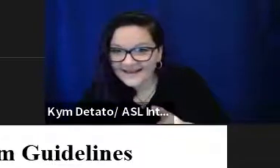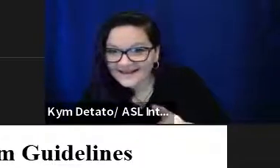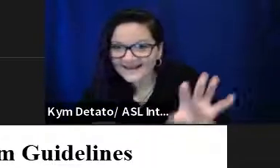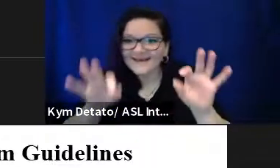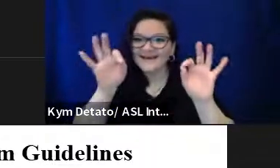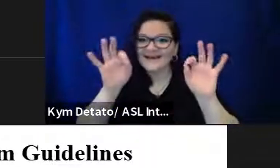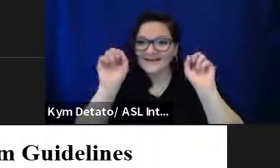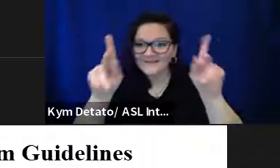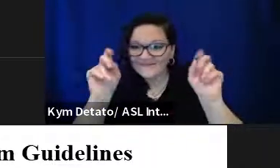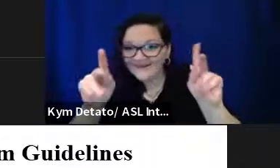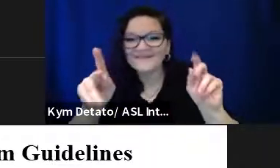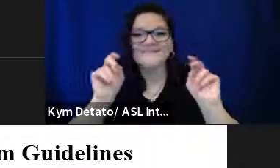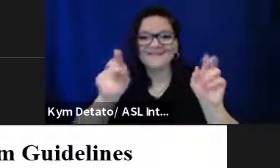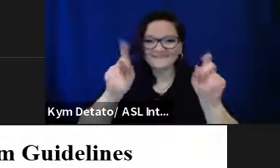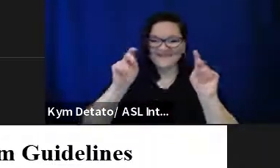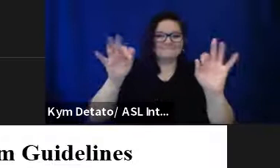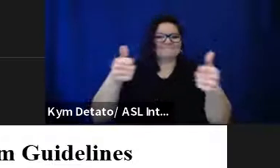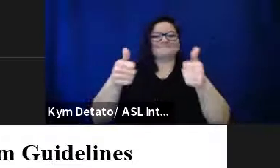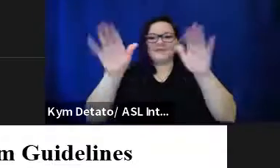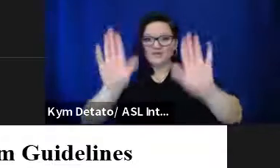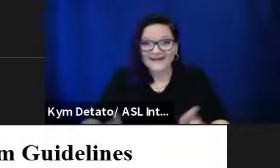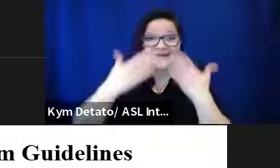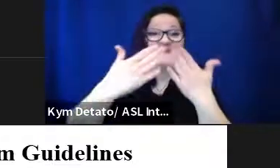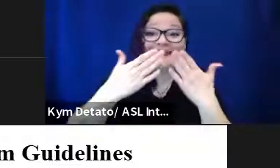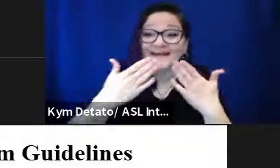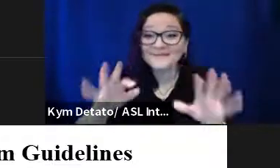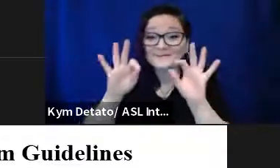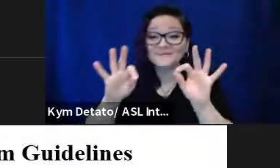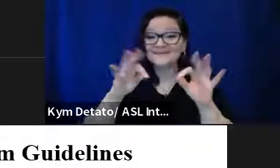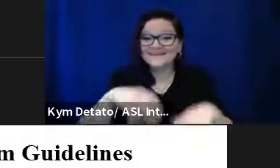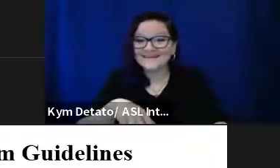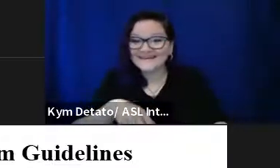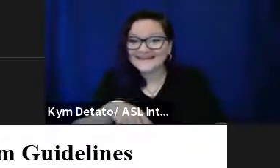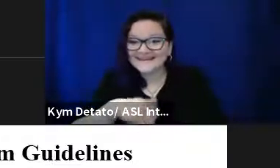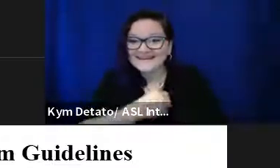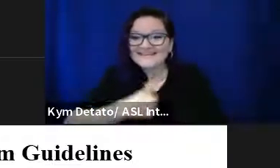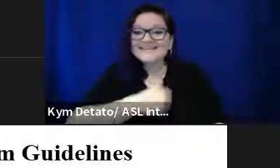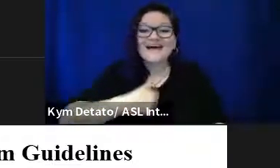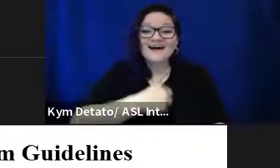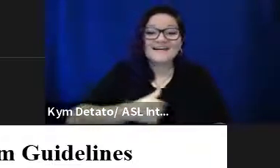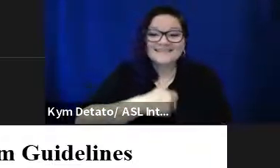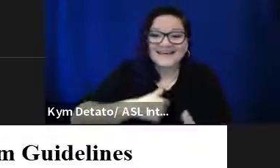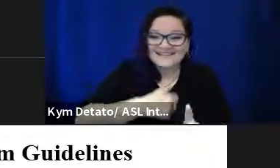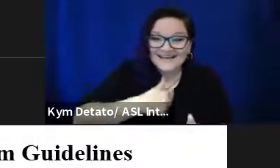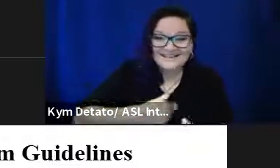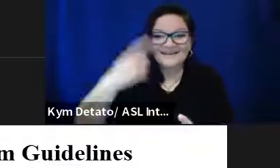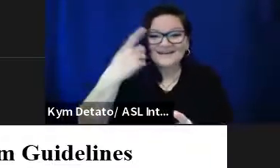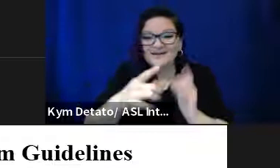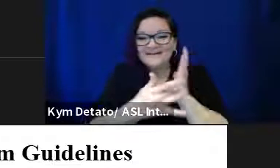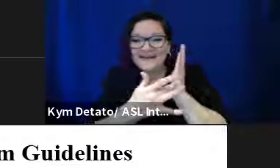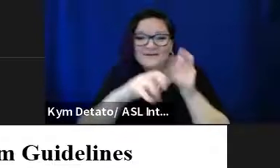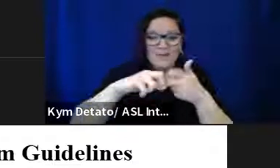I think so. Yes. Okay, great. Thank you guys. Yes. Yeah, sorry for the technical difficulties, but thanks for your